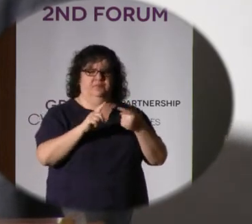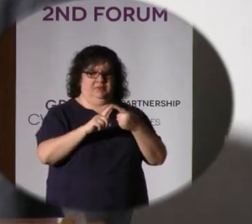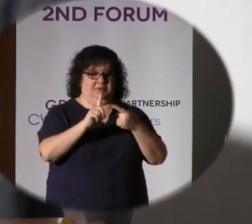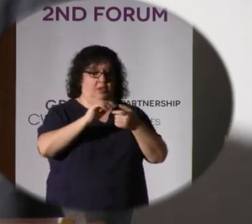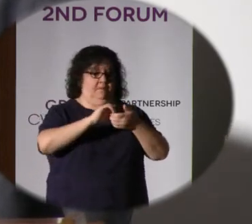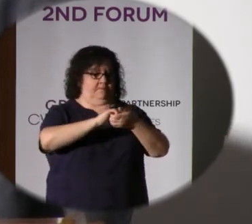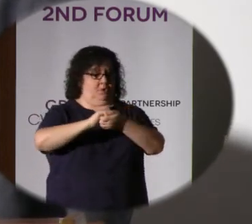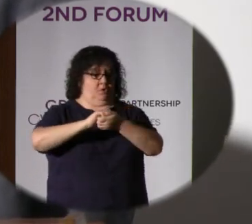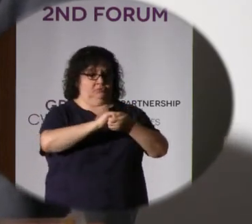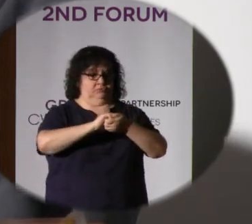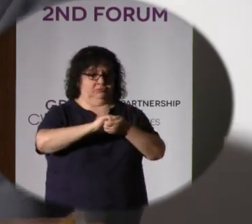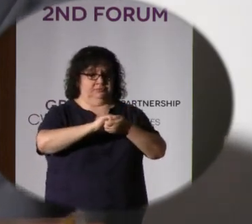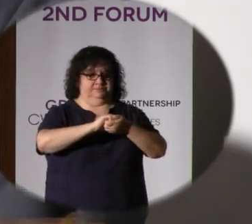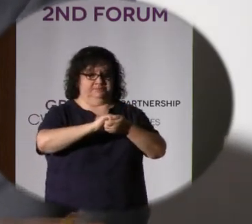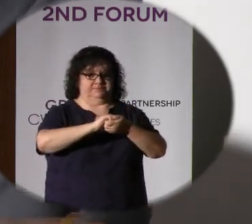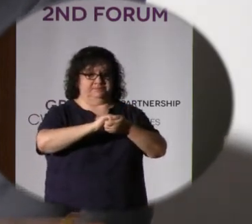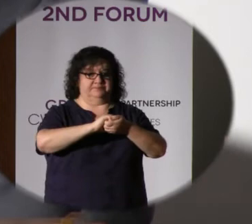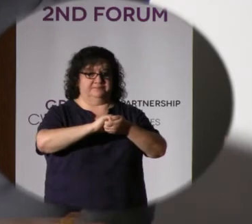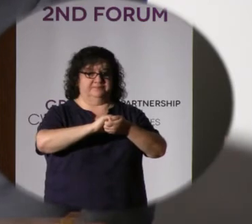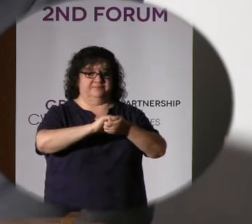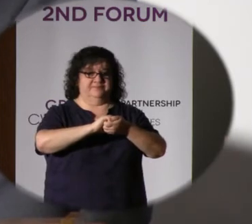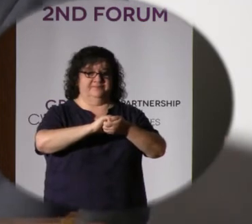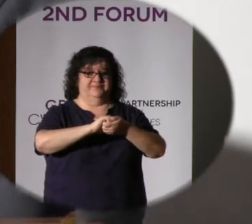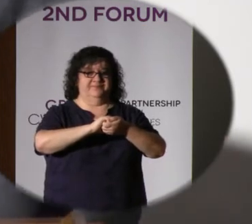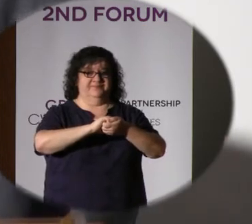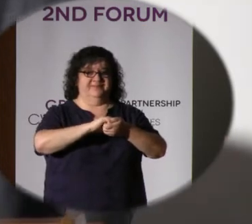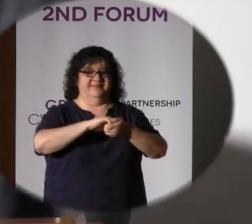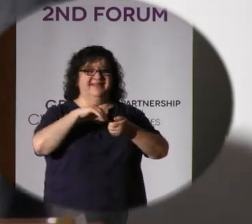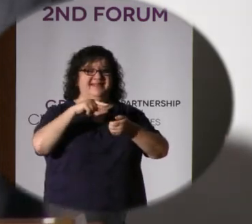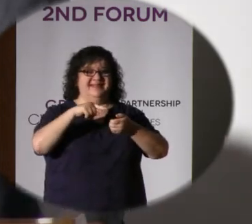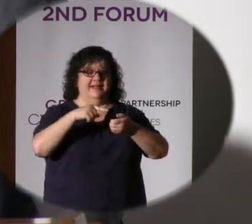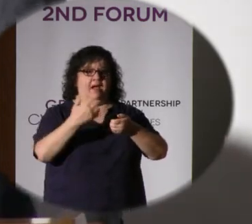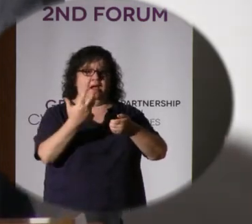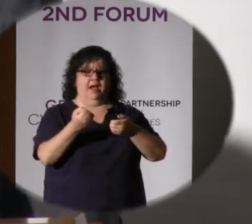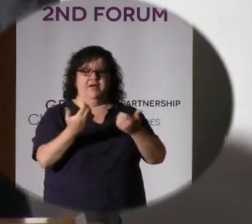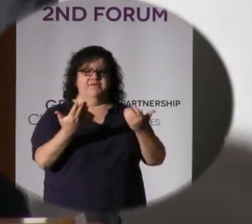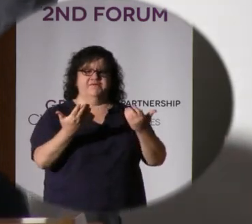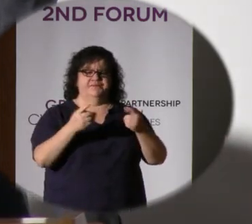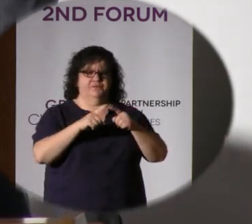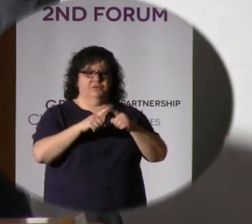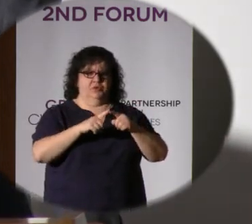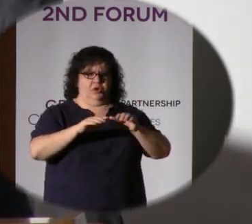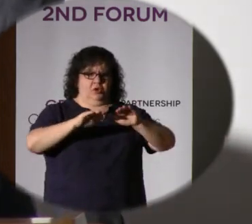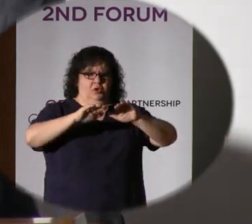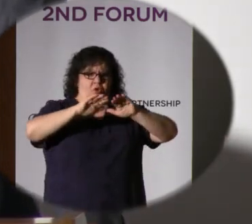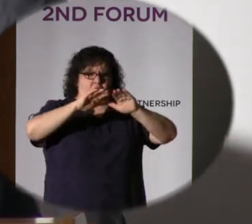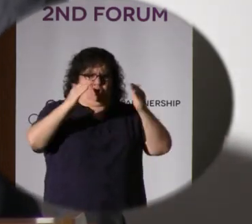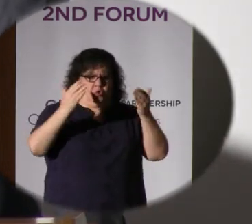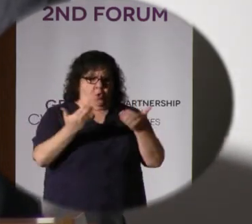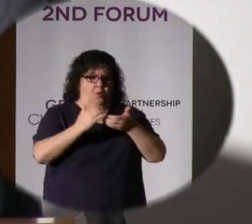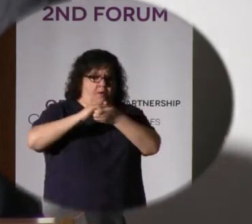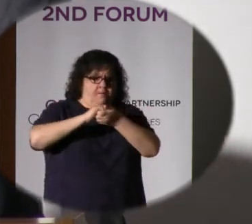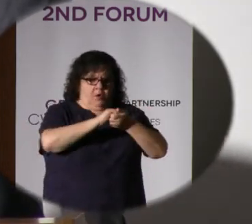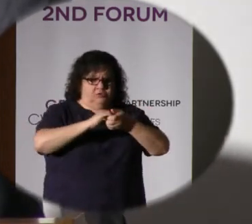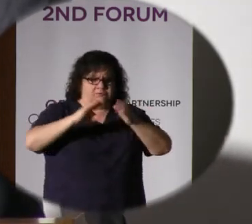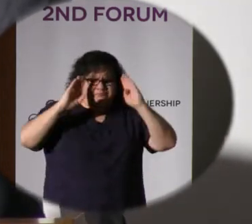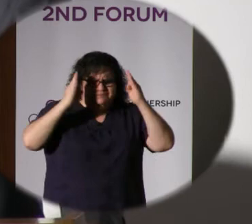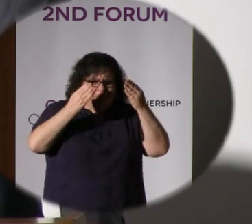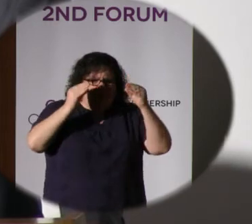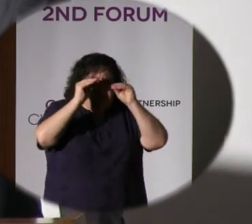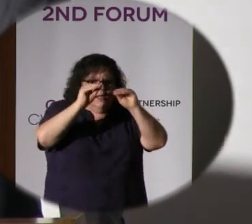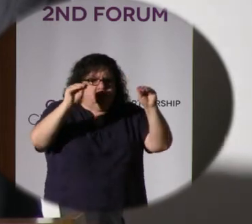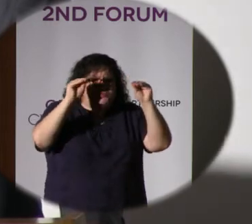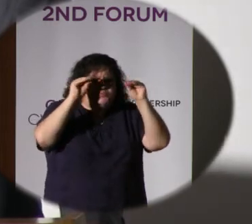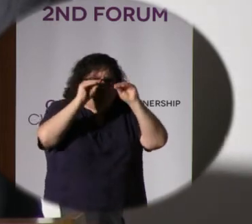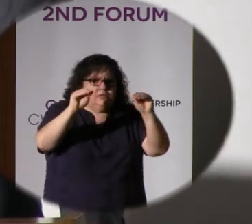led to the Global Partnership on Education having global indicators specifically on inclusive education